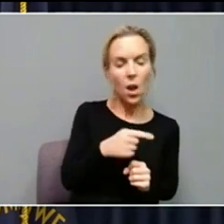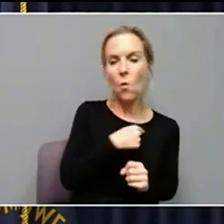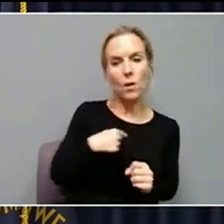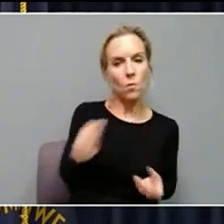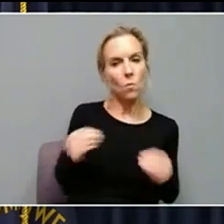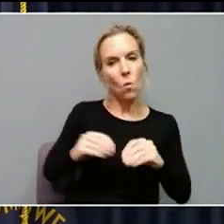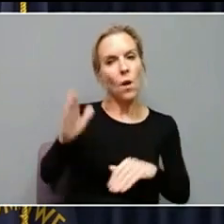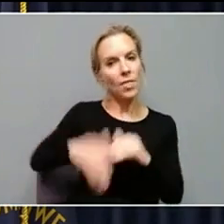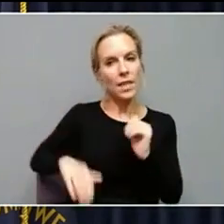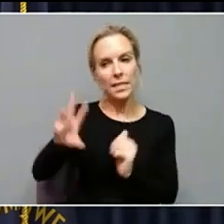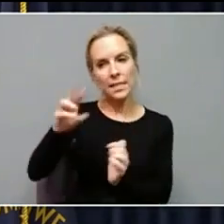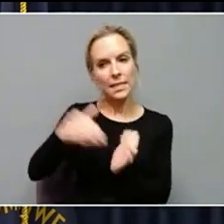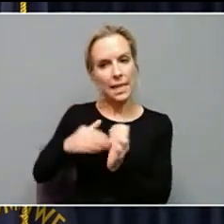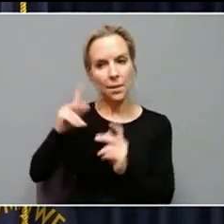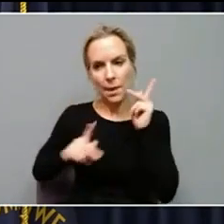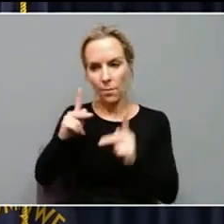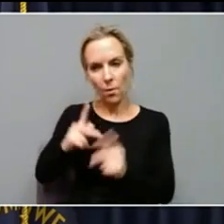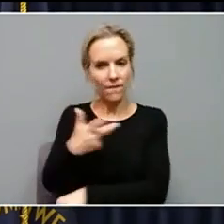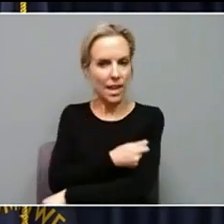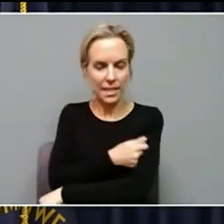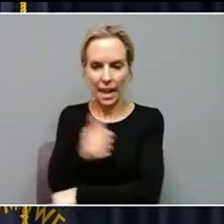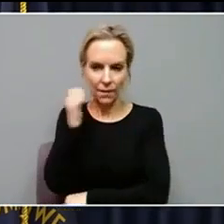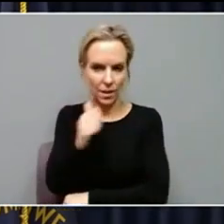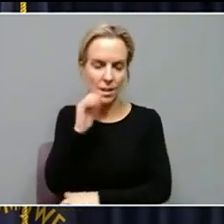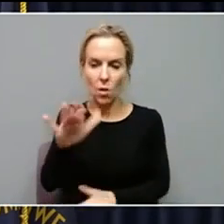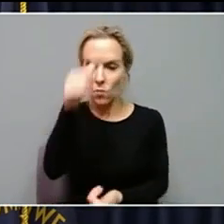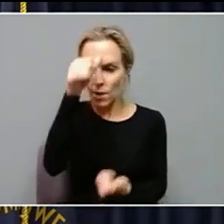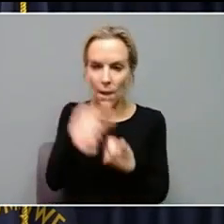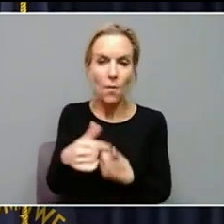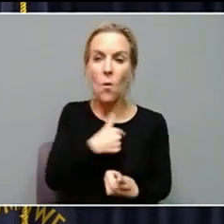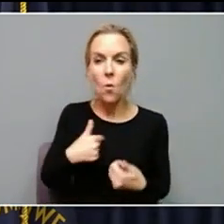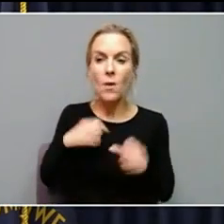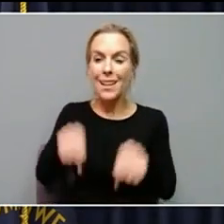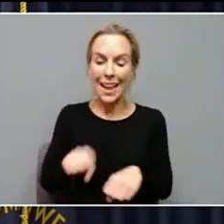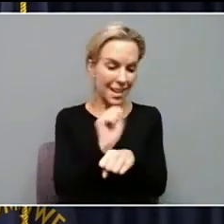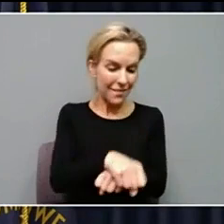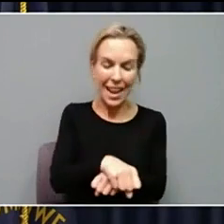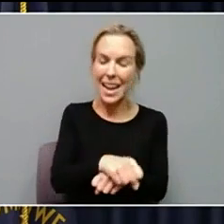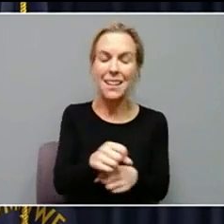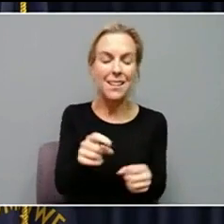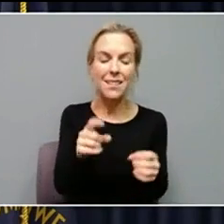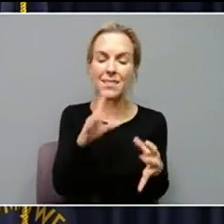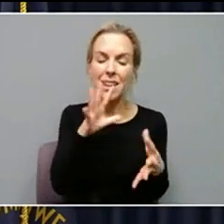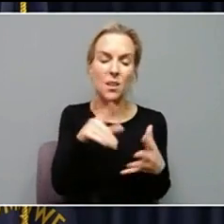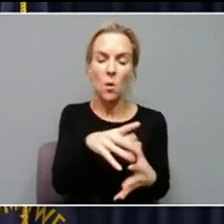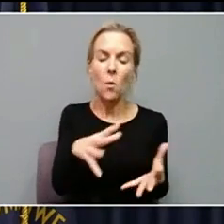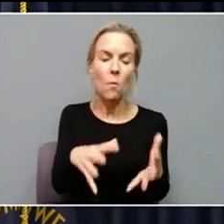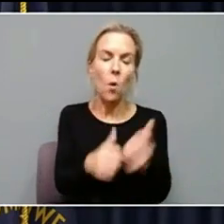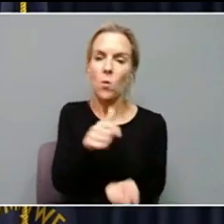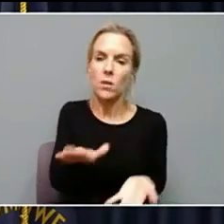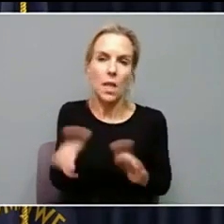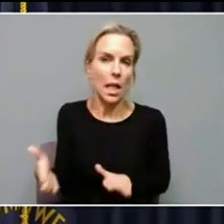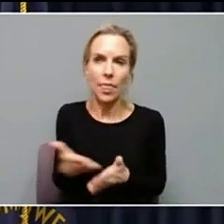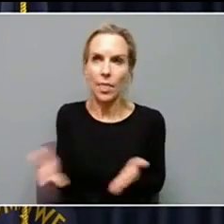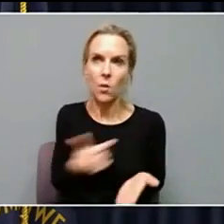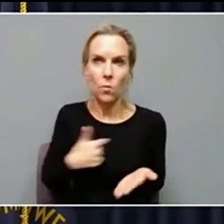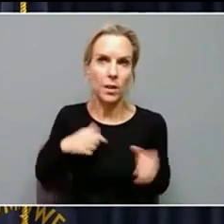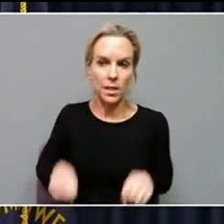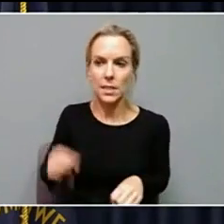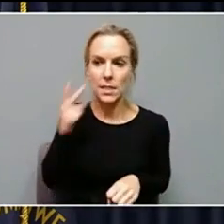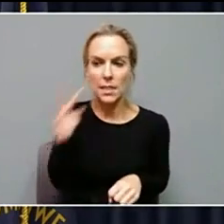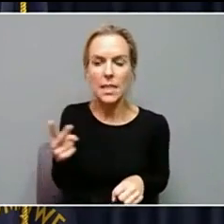each day. Let's remember, we can defeat the deadliest thing we've ever seen by going to the